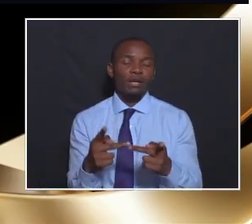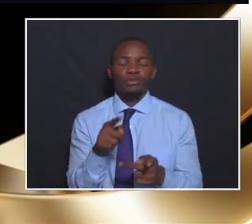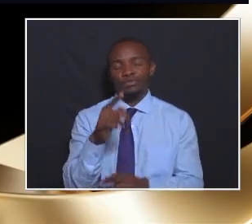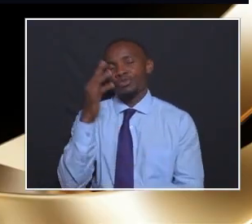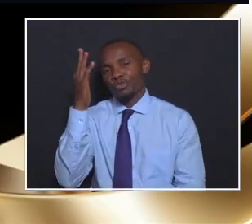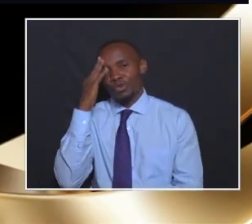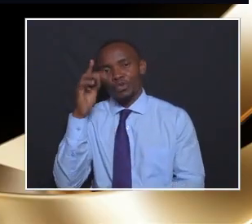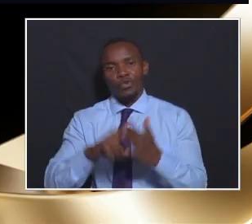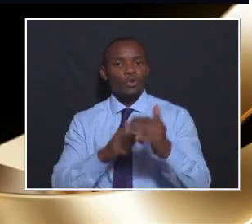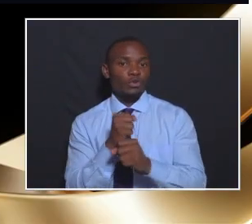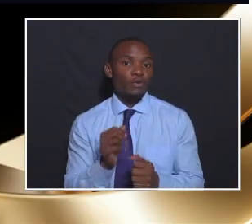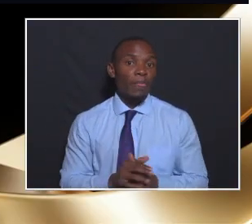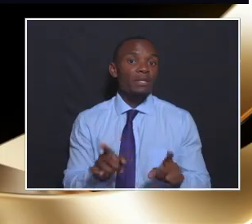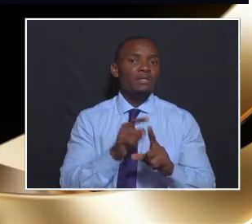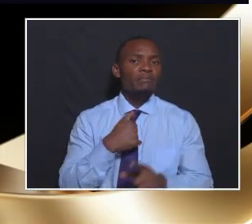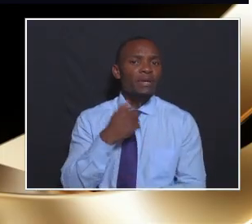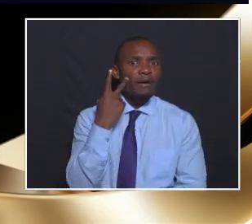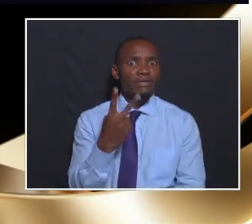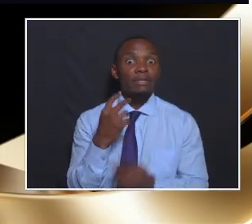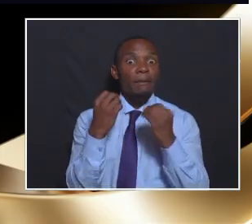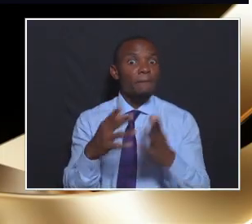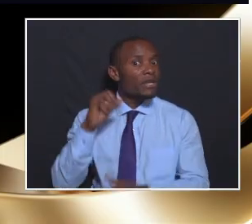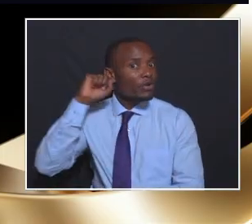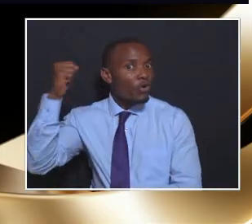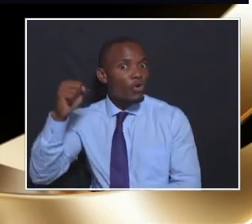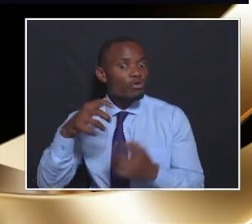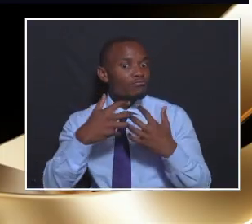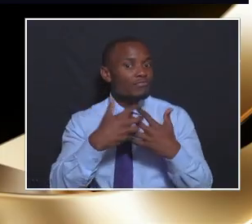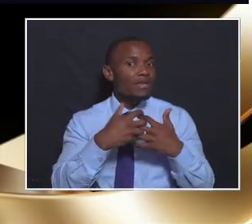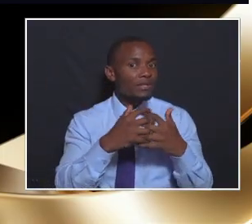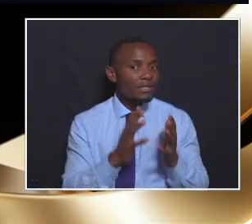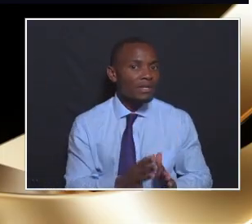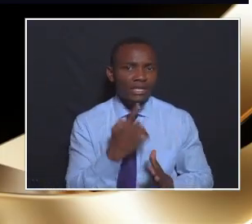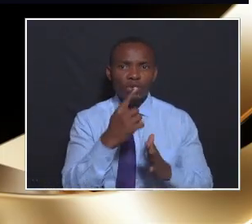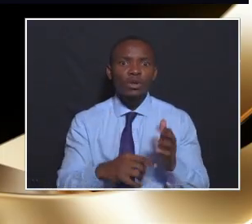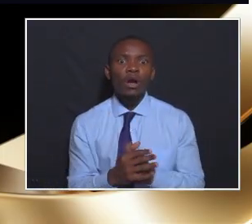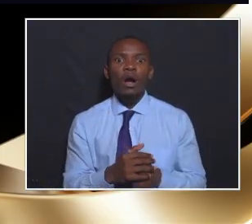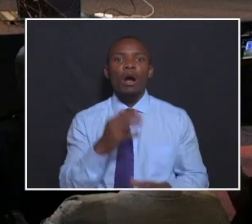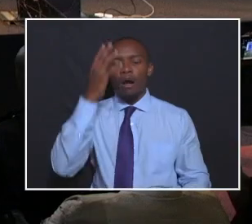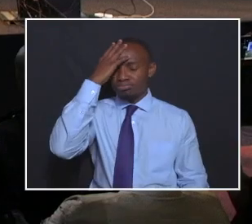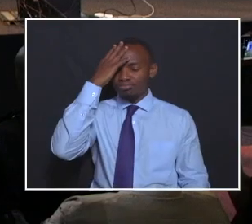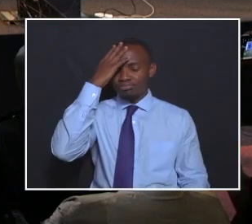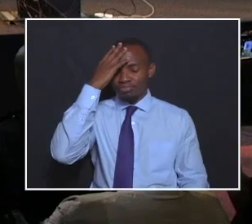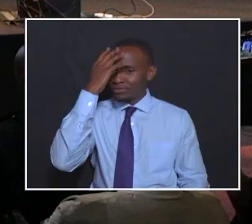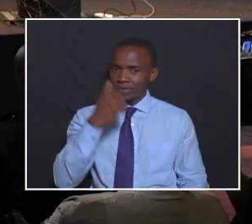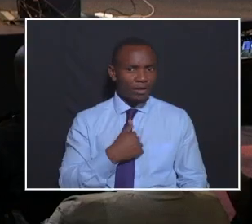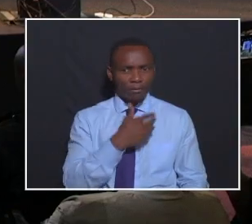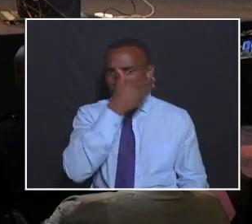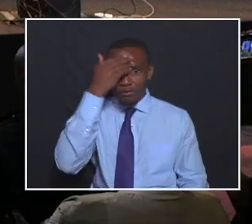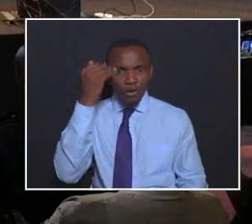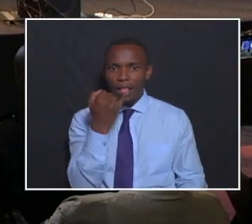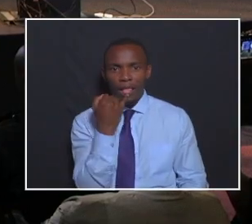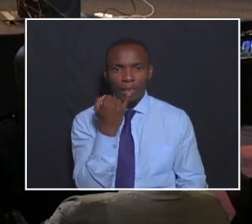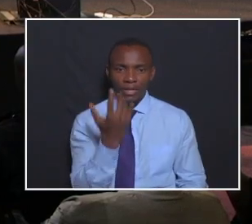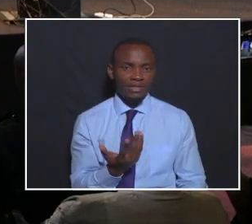to do. I've seen many audio engineers on set saying, I forgot batteries. Can someone run to the shop and get me